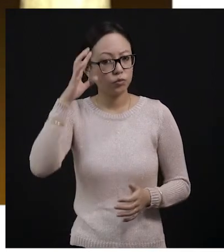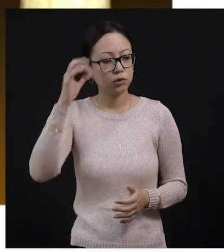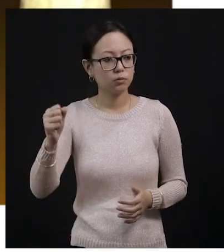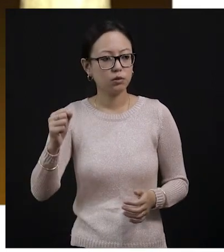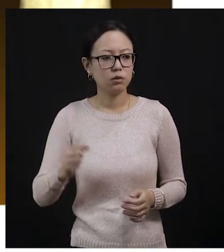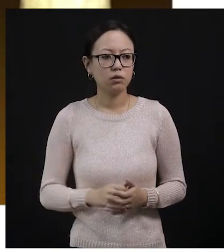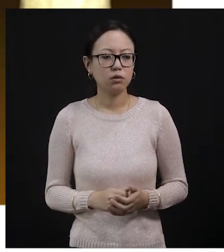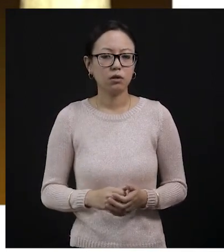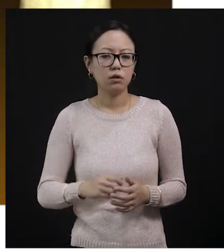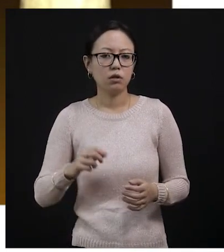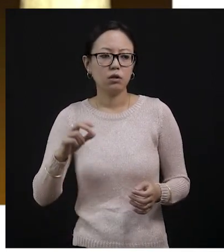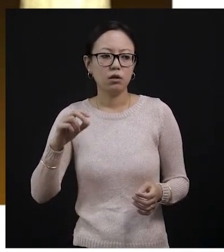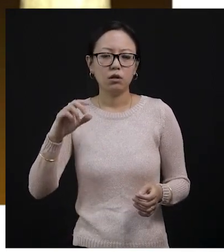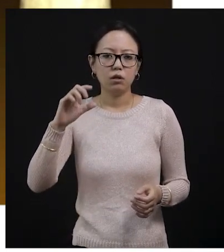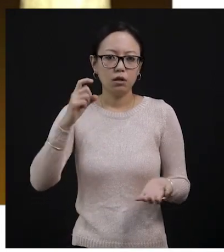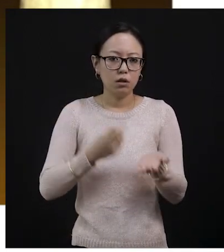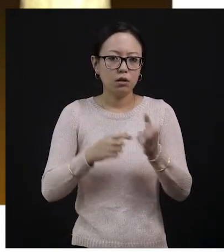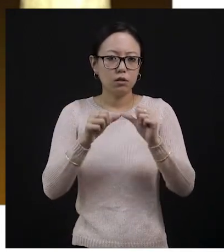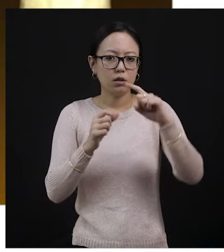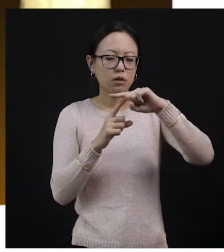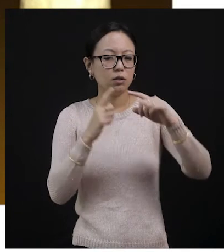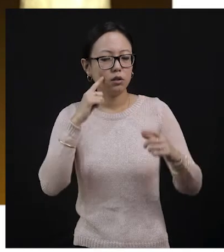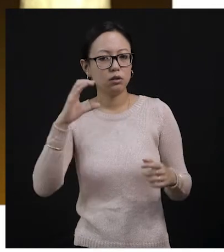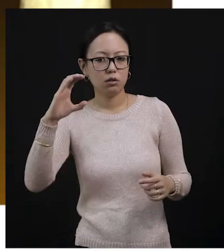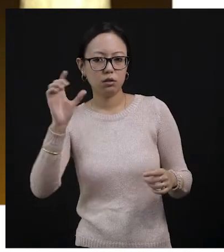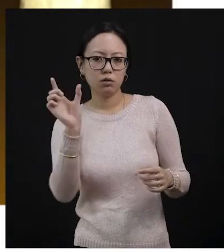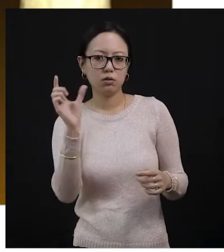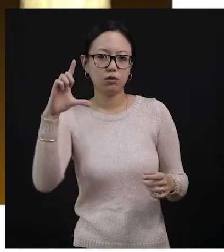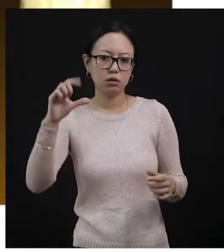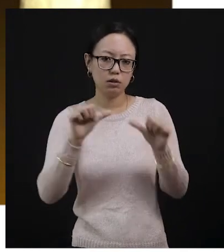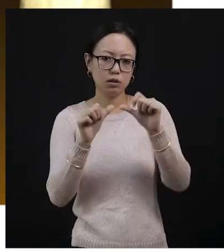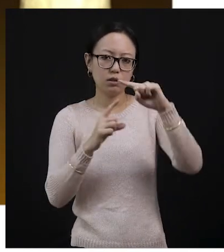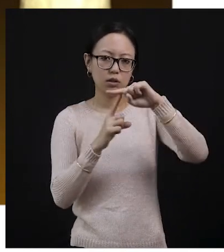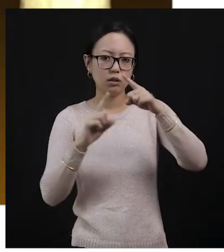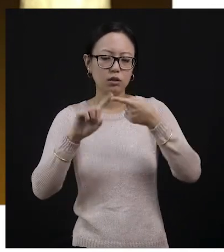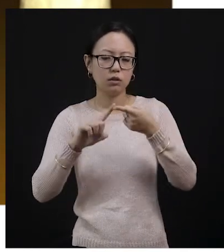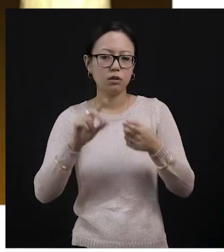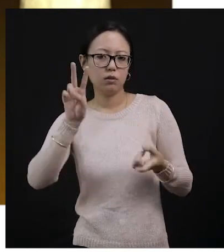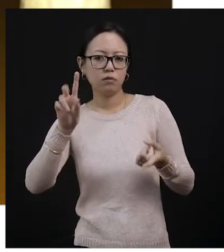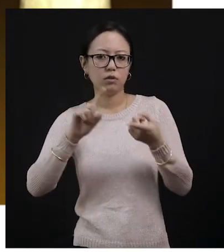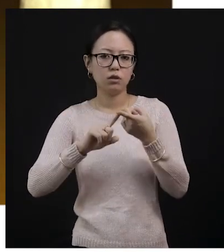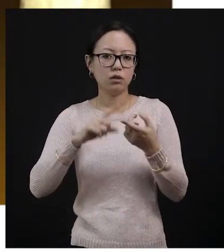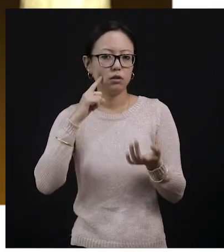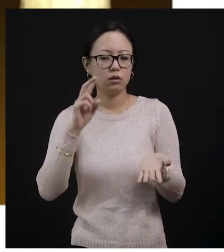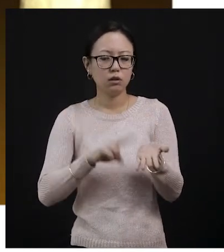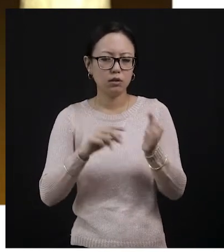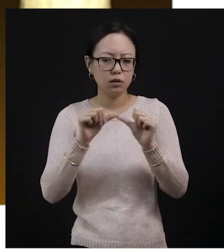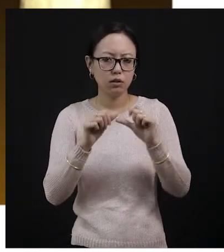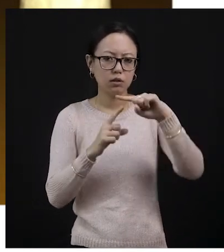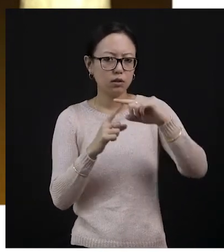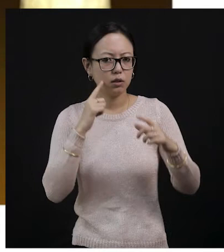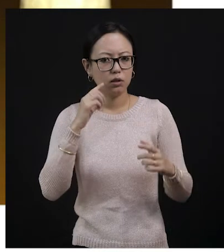Yes, leaves which have this kind of design, reticulate venation. Do you